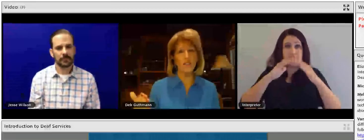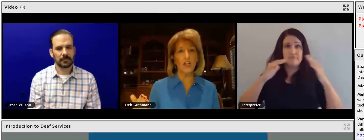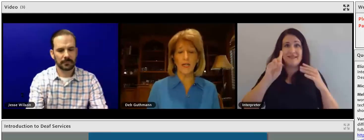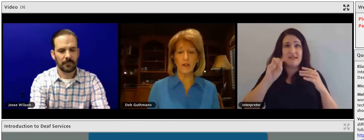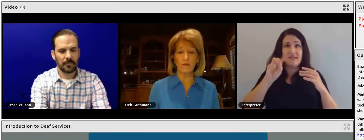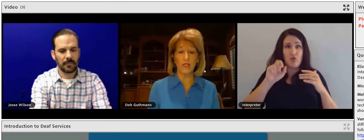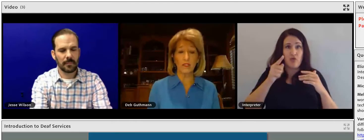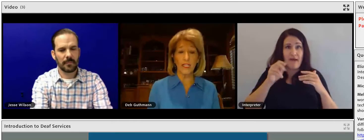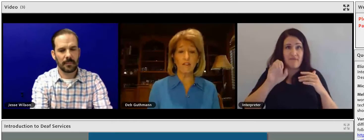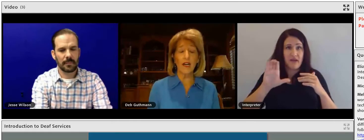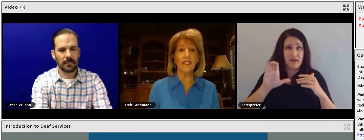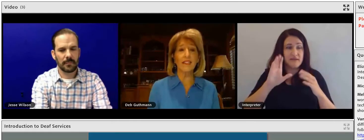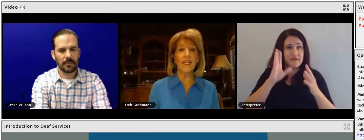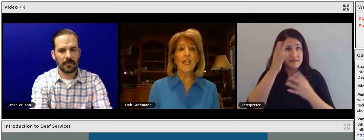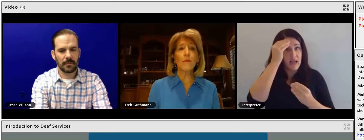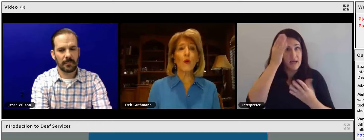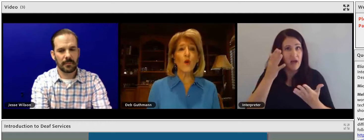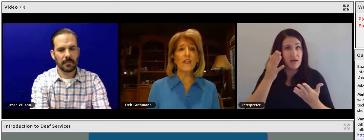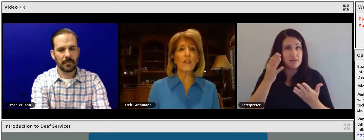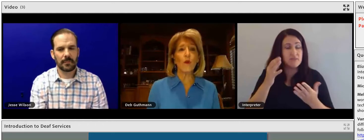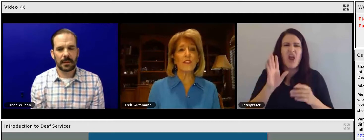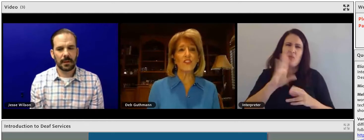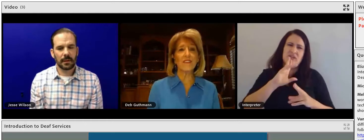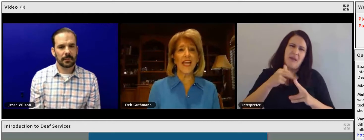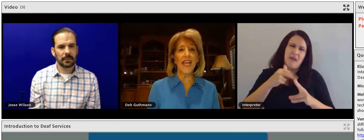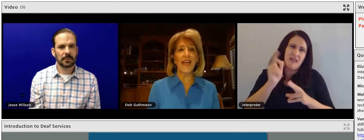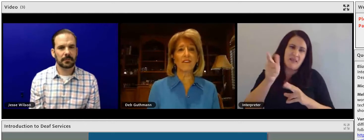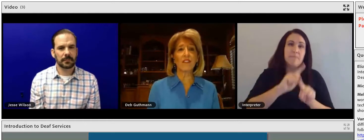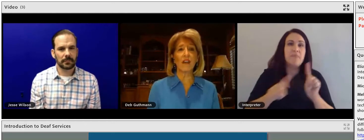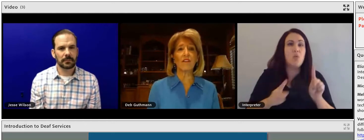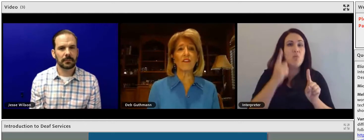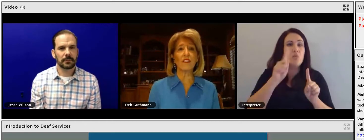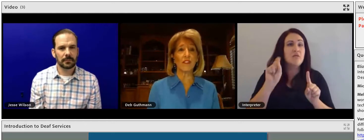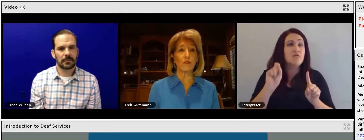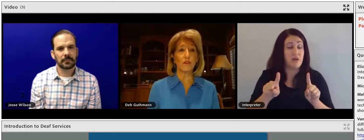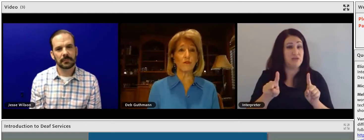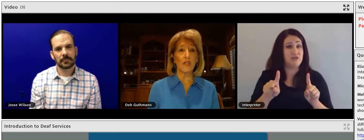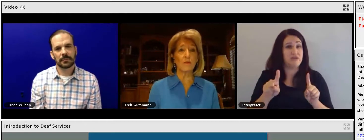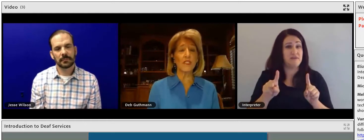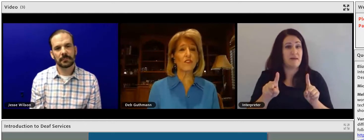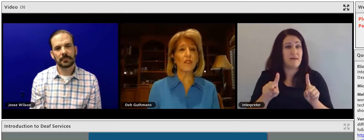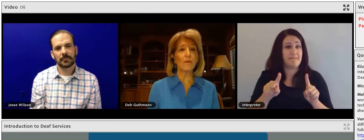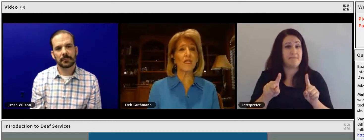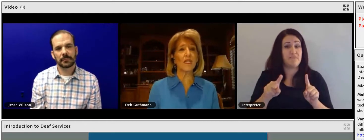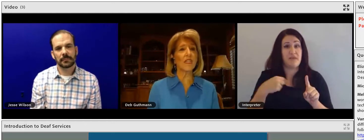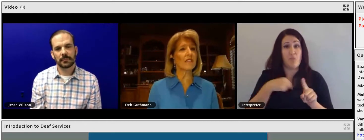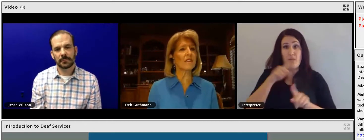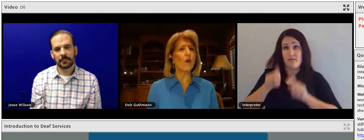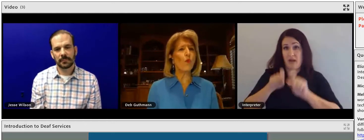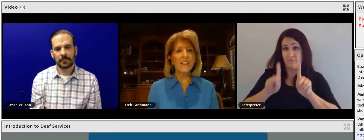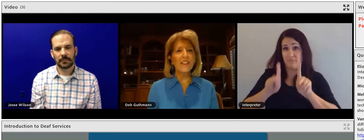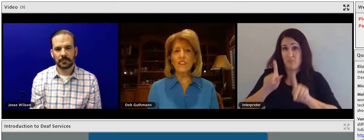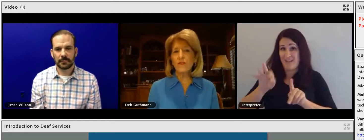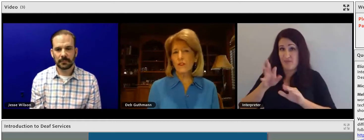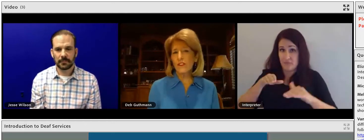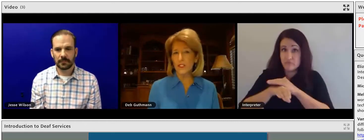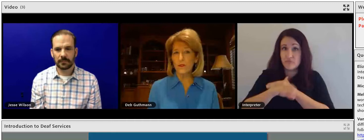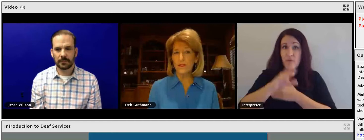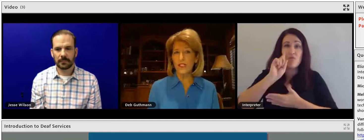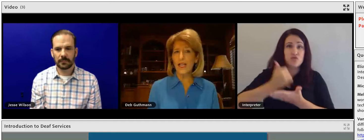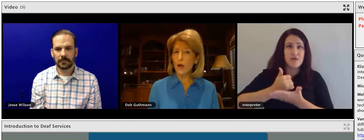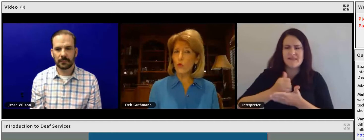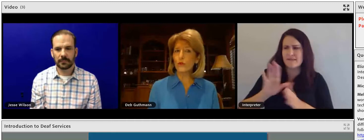been kept, which I'll talk about later on. But one of the questions asked of individuals who come into treatment is,